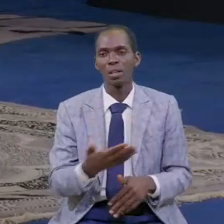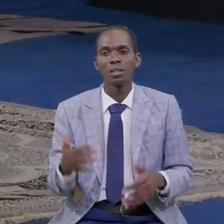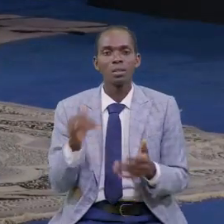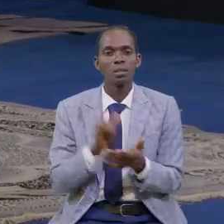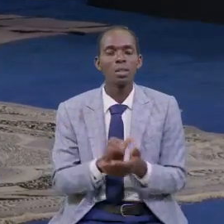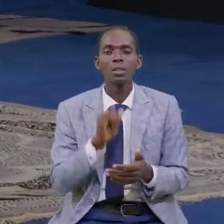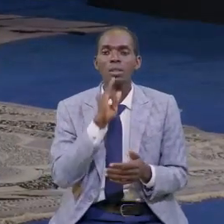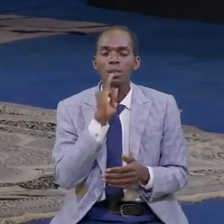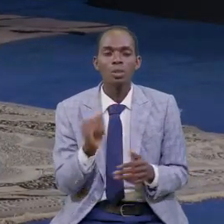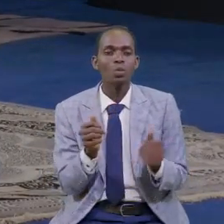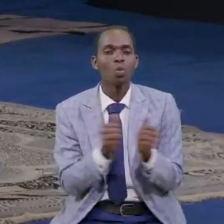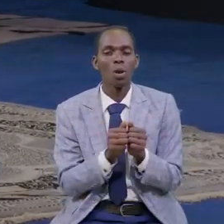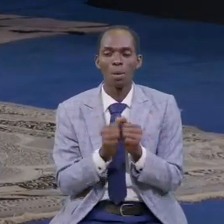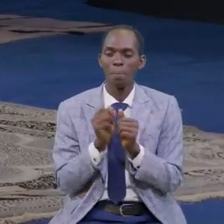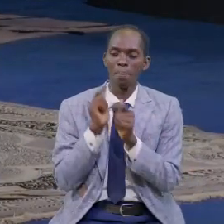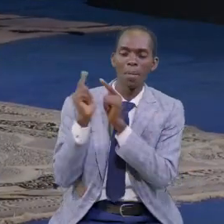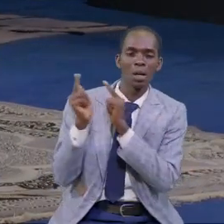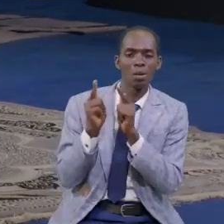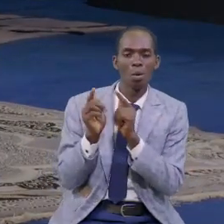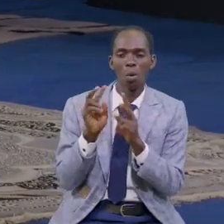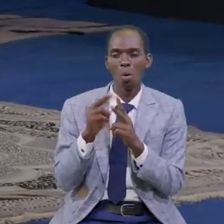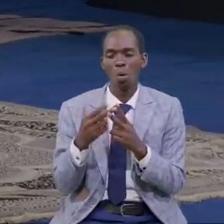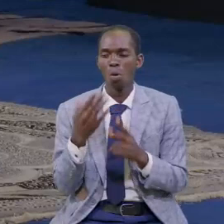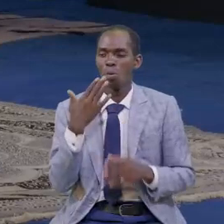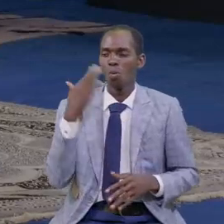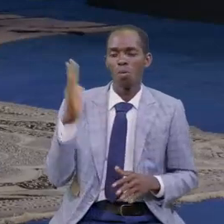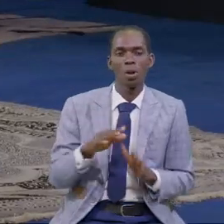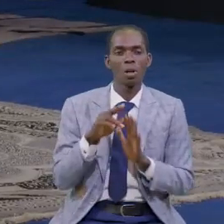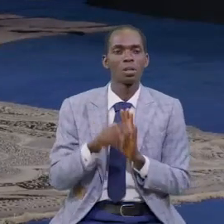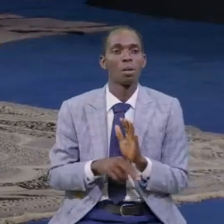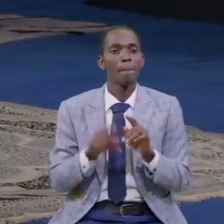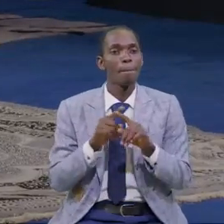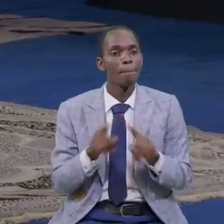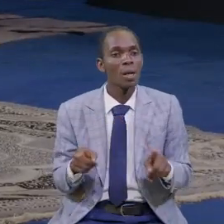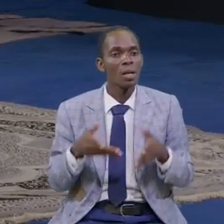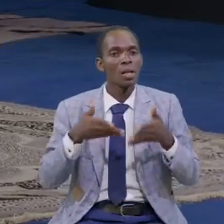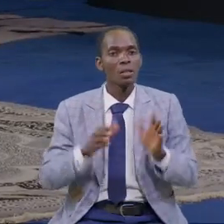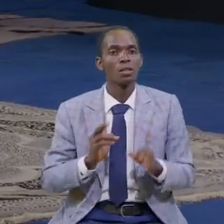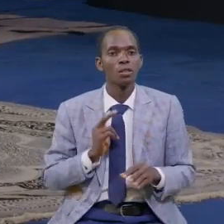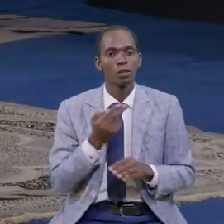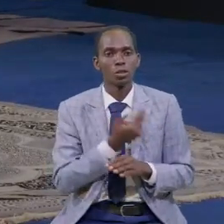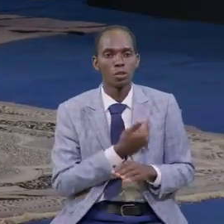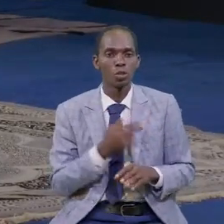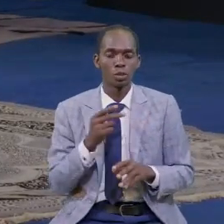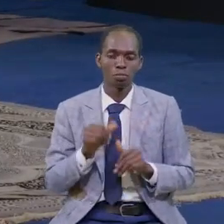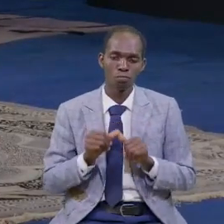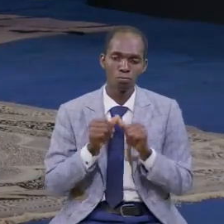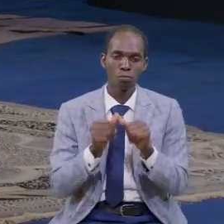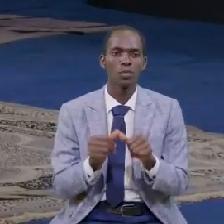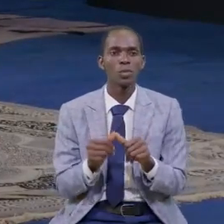malice or wickedness. But let's keep the feast with the unleavened bread